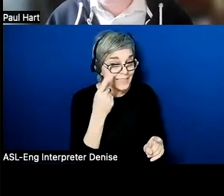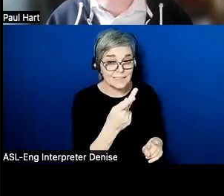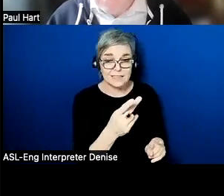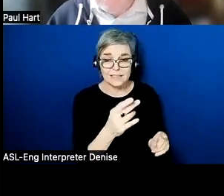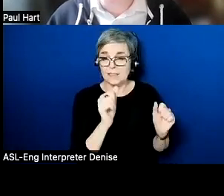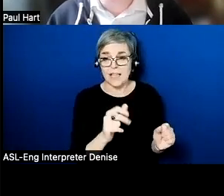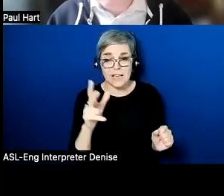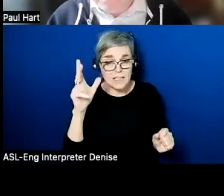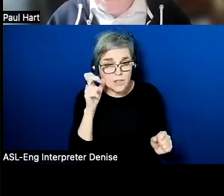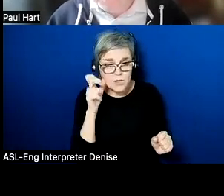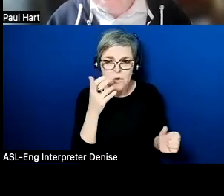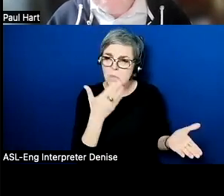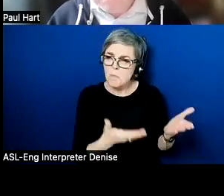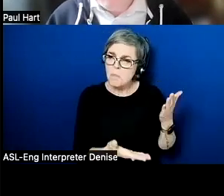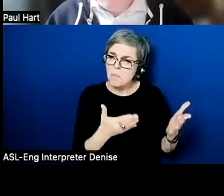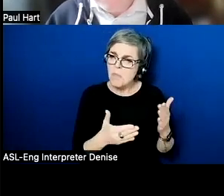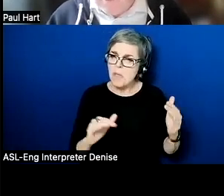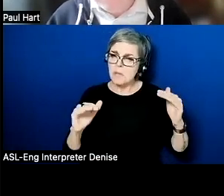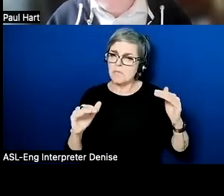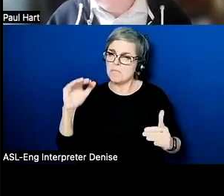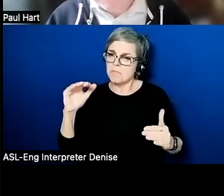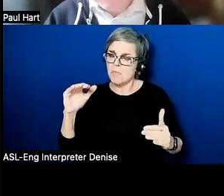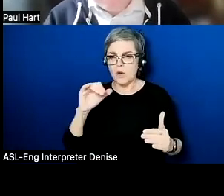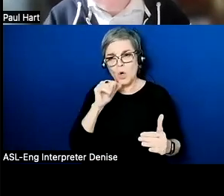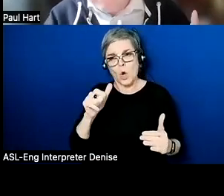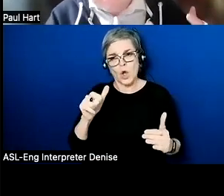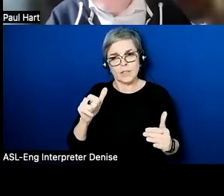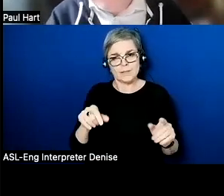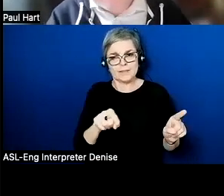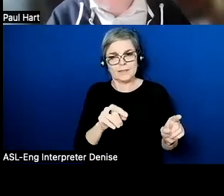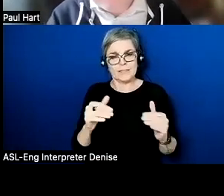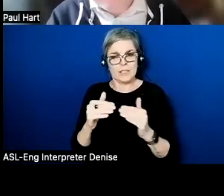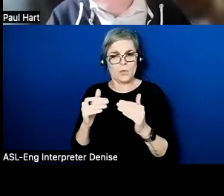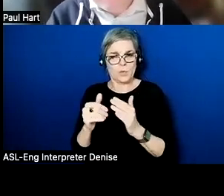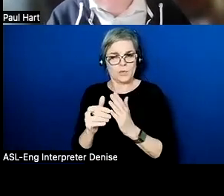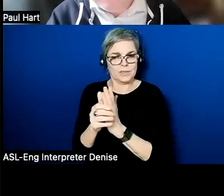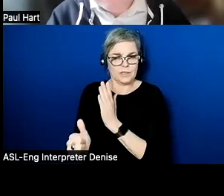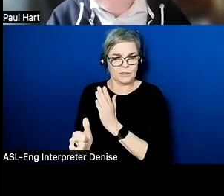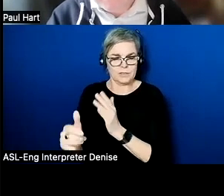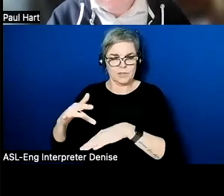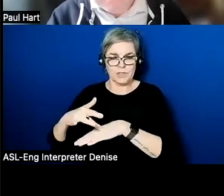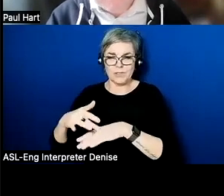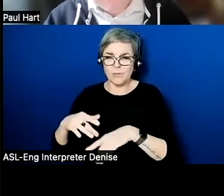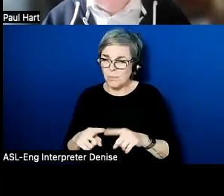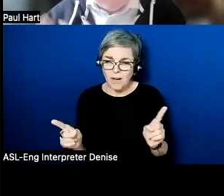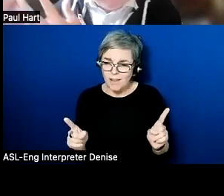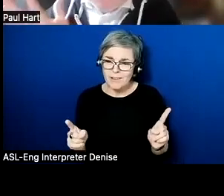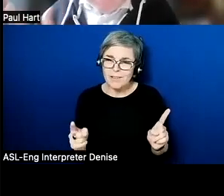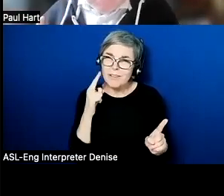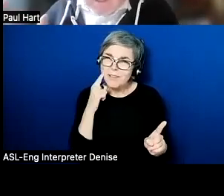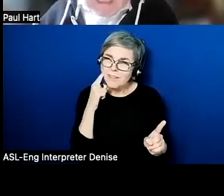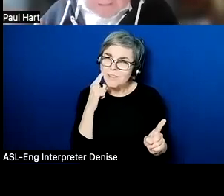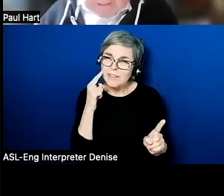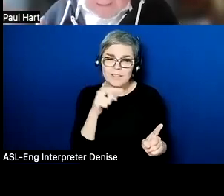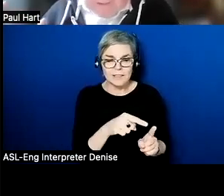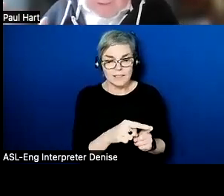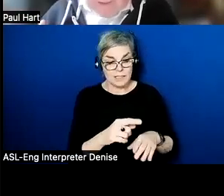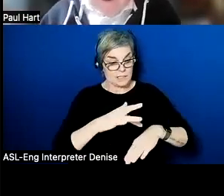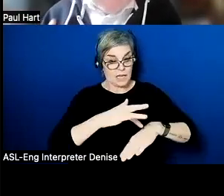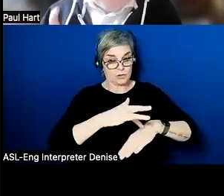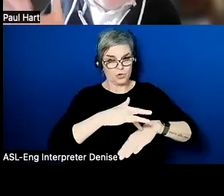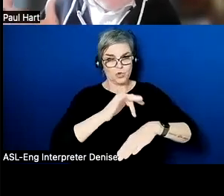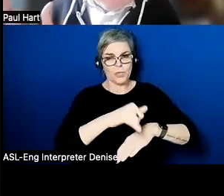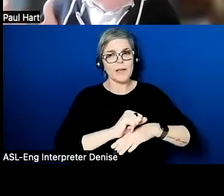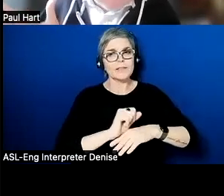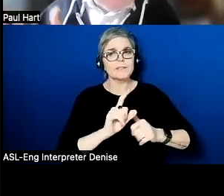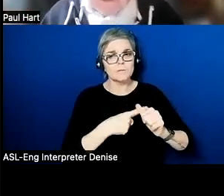that's enormously important to all of us. It's likely the first sense that developed for us, and it's likely to be the last sense